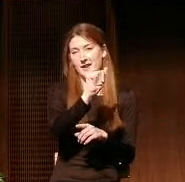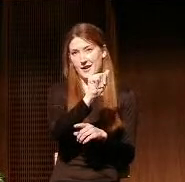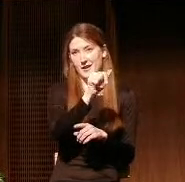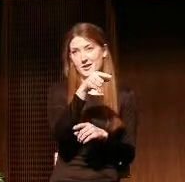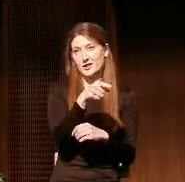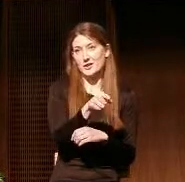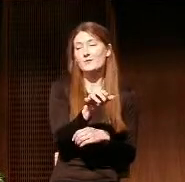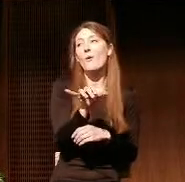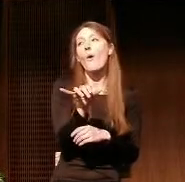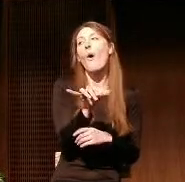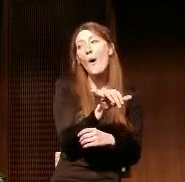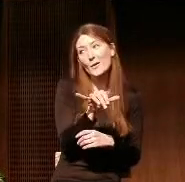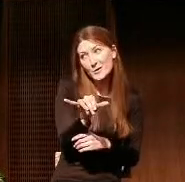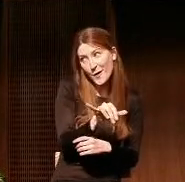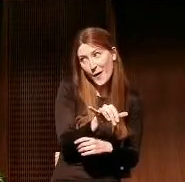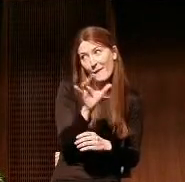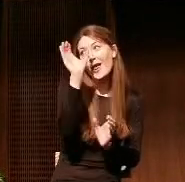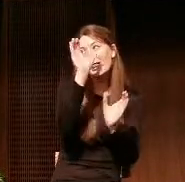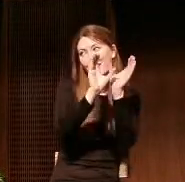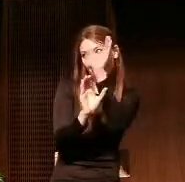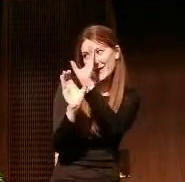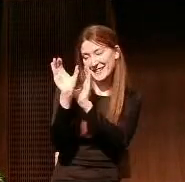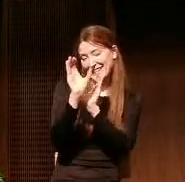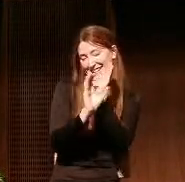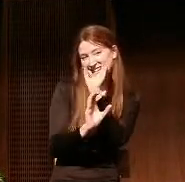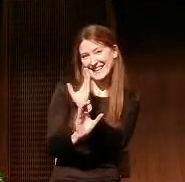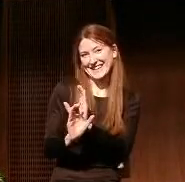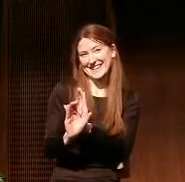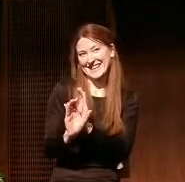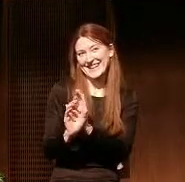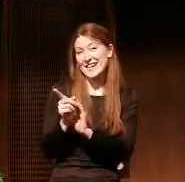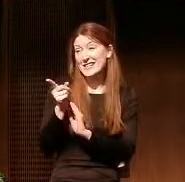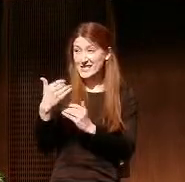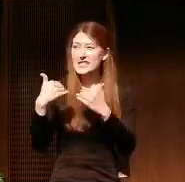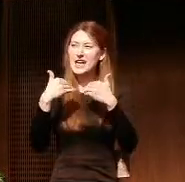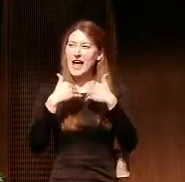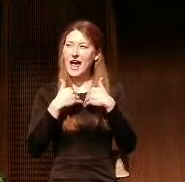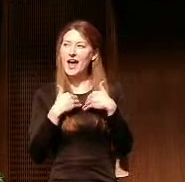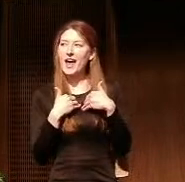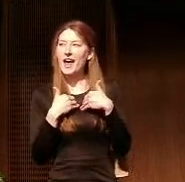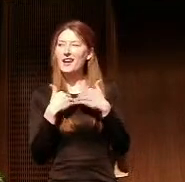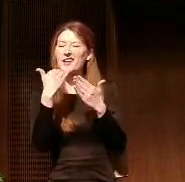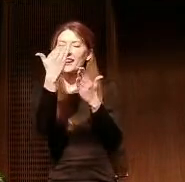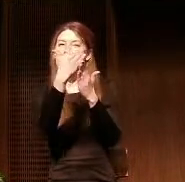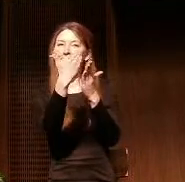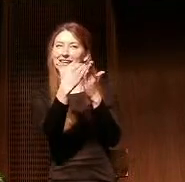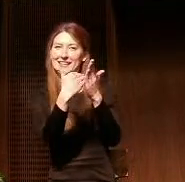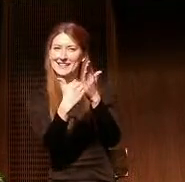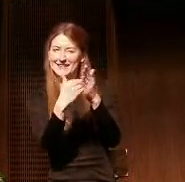was also looking. And she had a list.